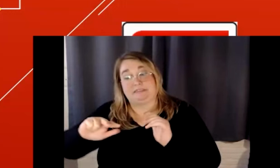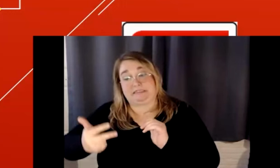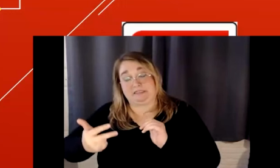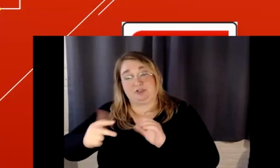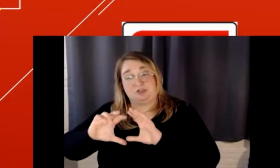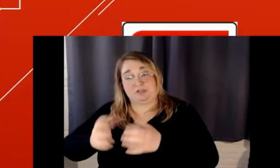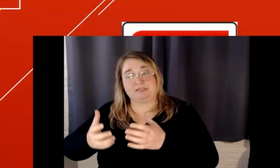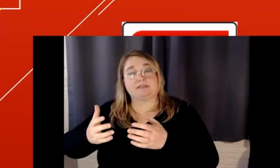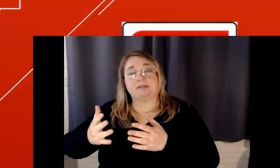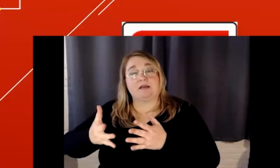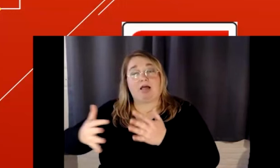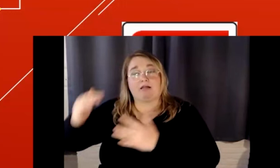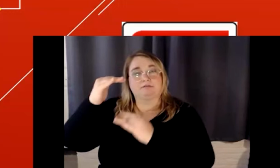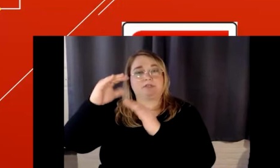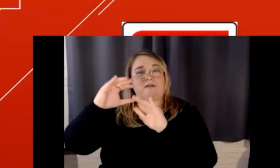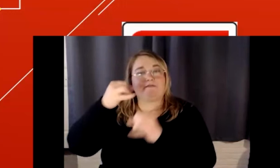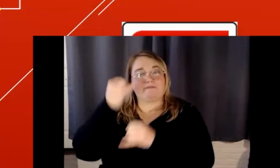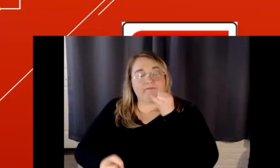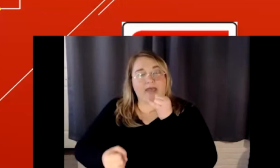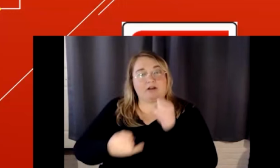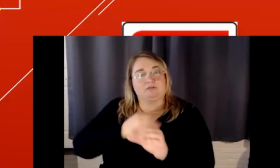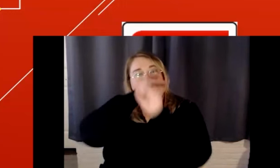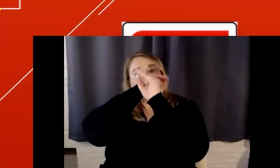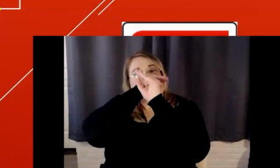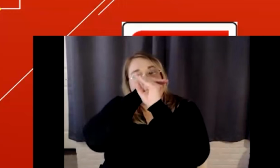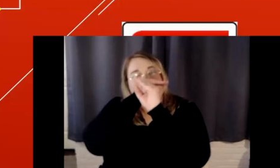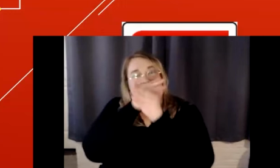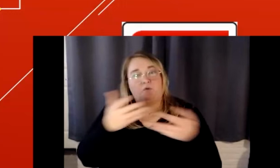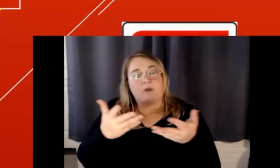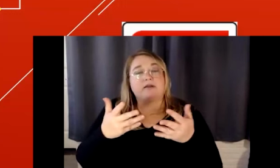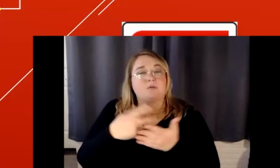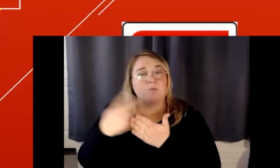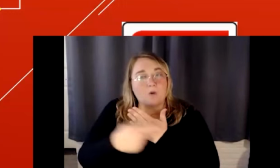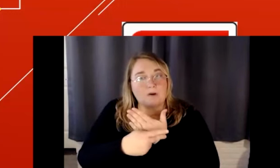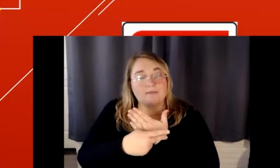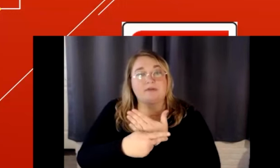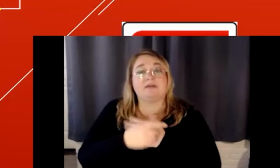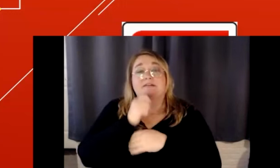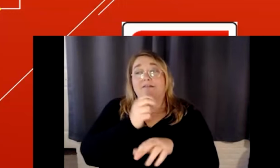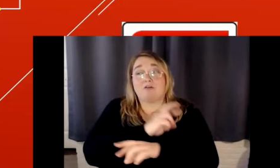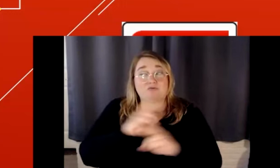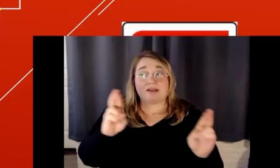is the program. Right? You're not ready to go meet that employer until you've passed this last roadblock.